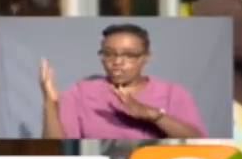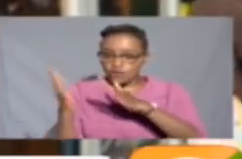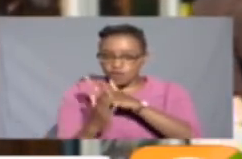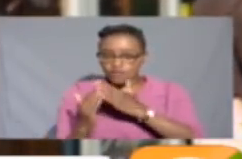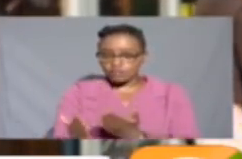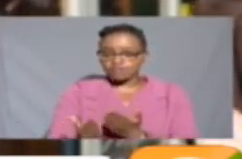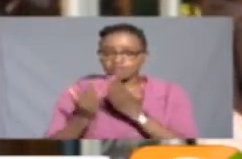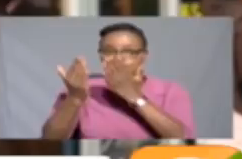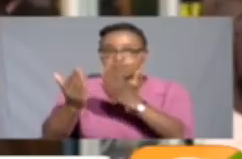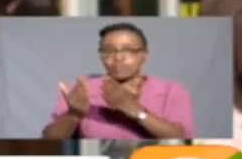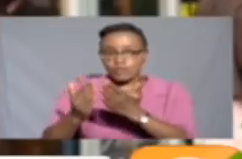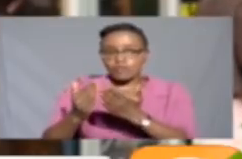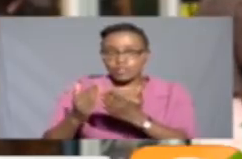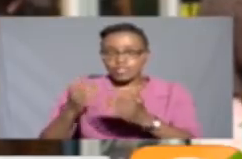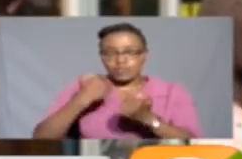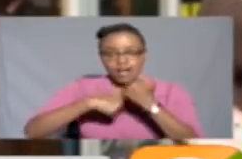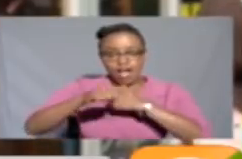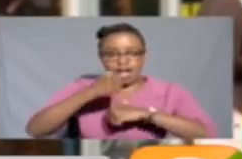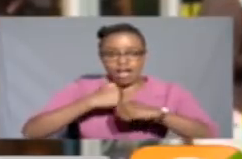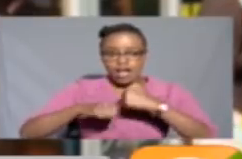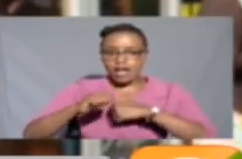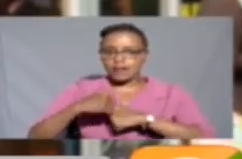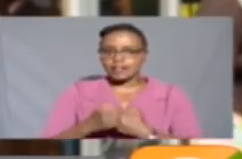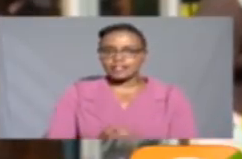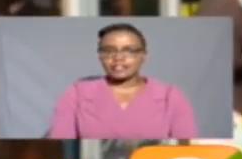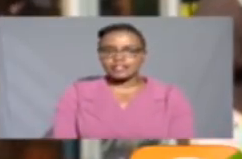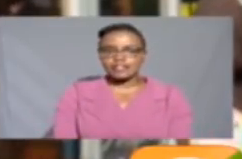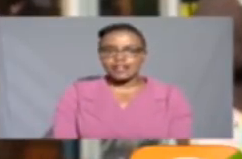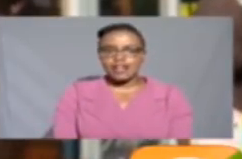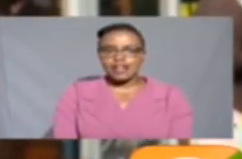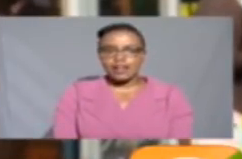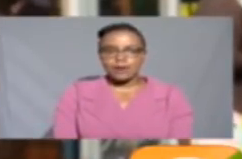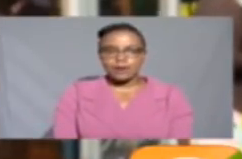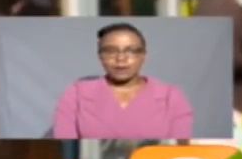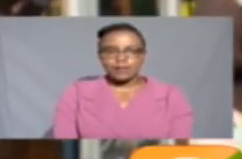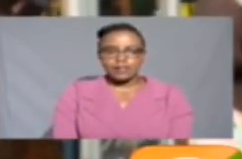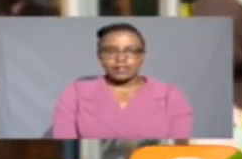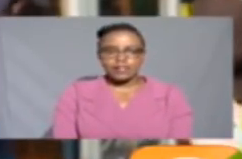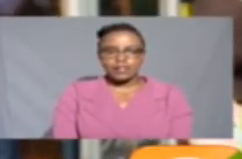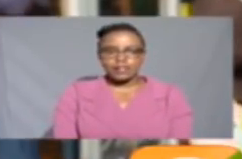presented to them are acted upon. Stephen Leto, Citizen TV, Nairobi.